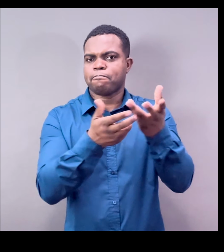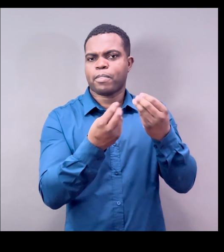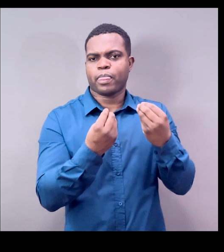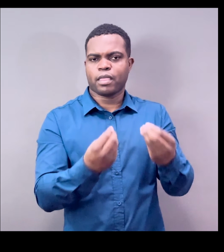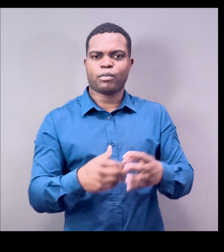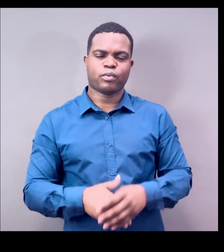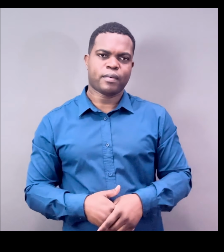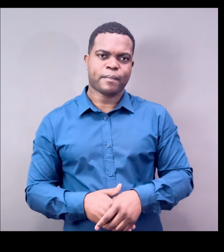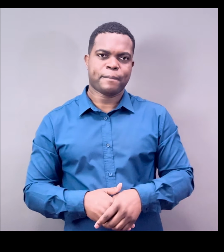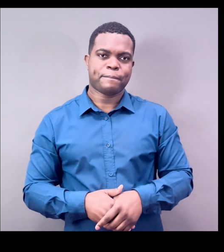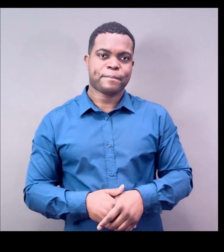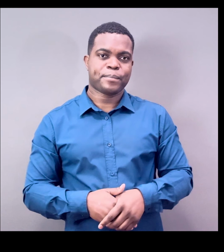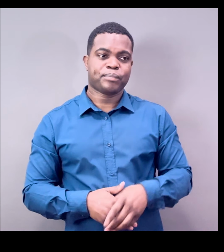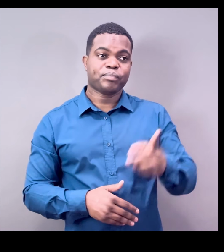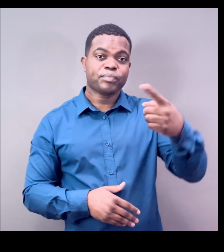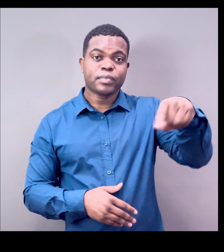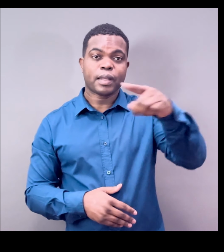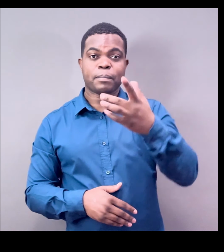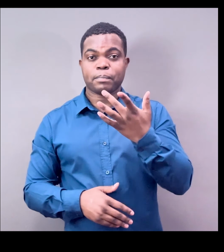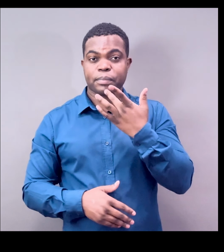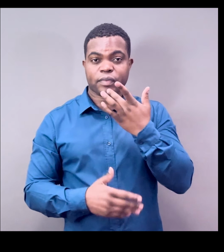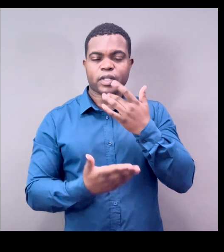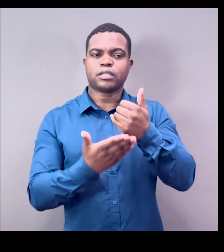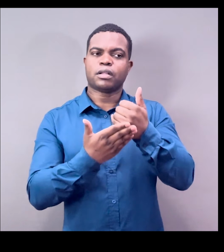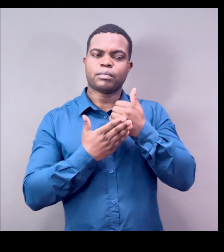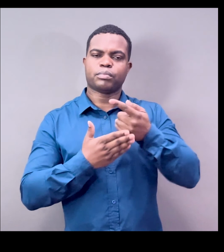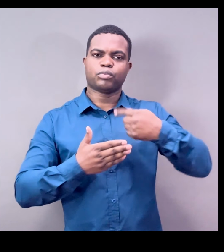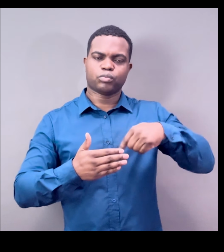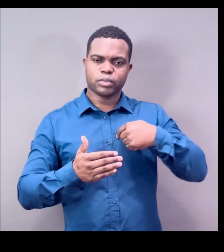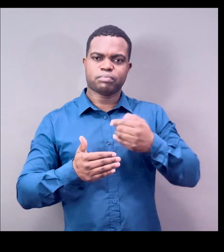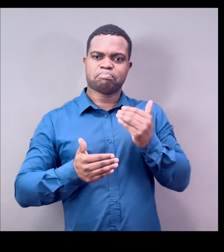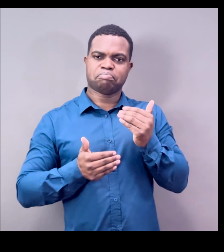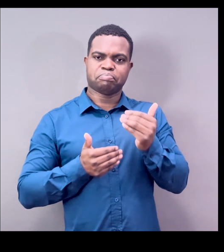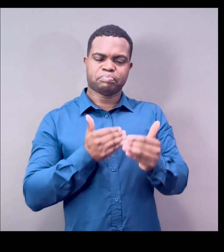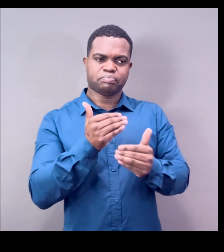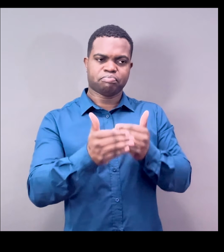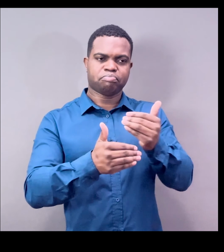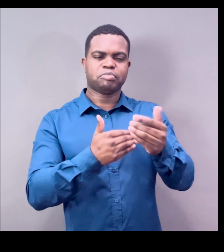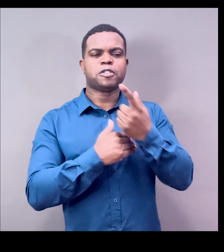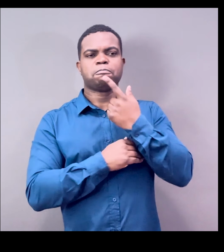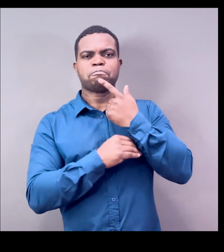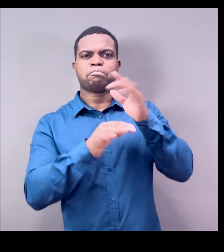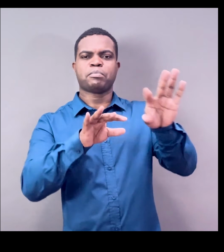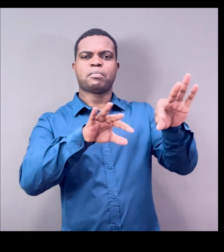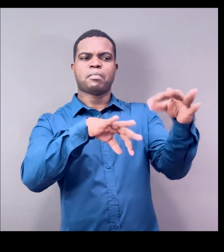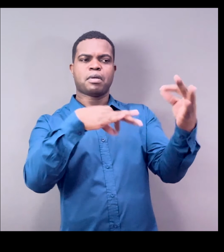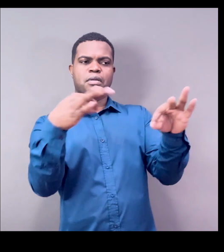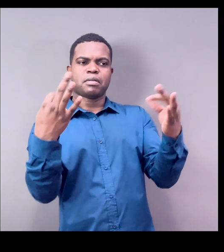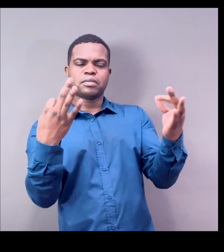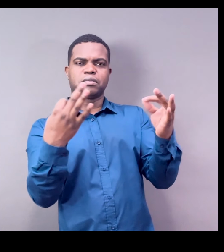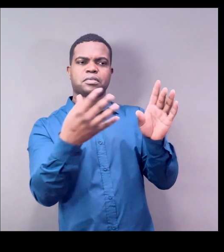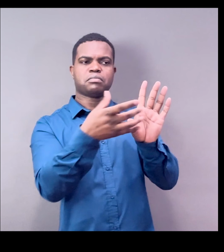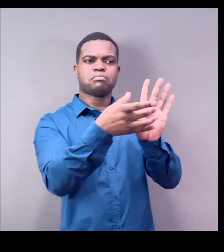led us to how we are able to analyze the stakeholders matrix,